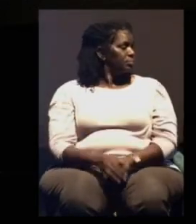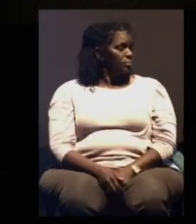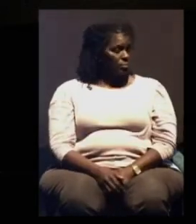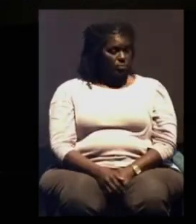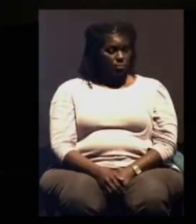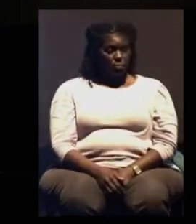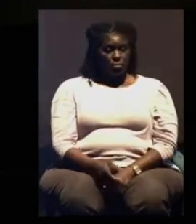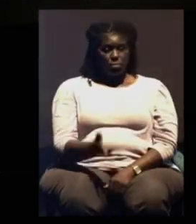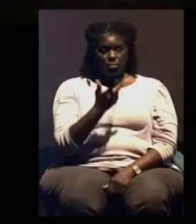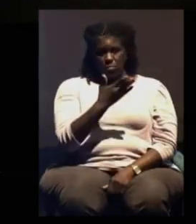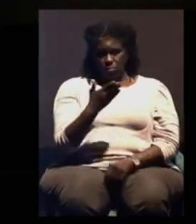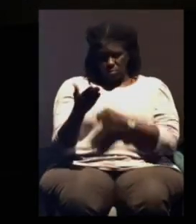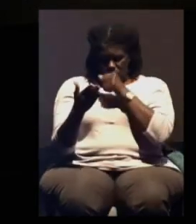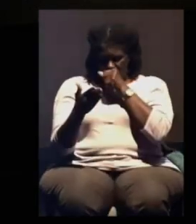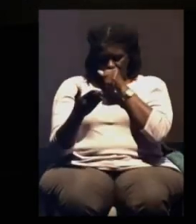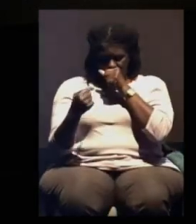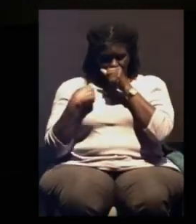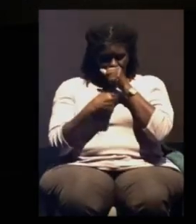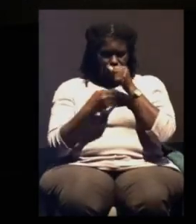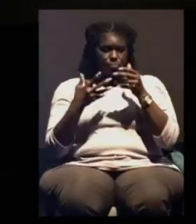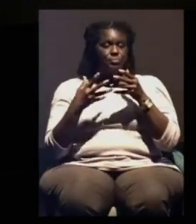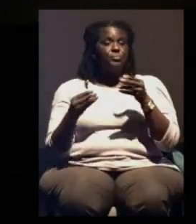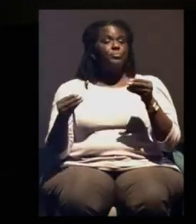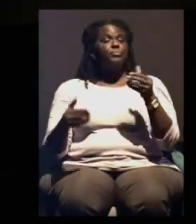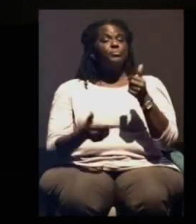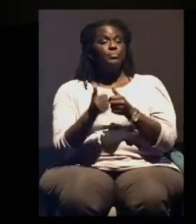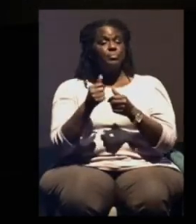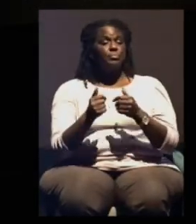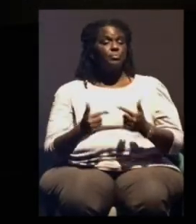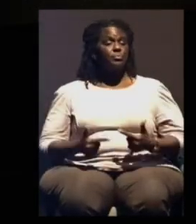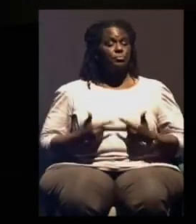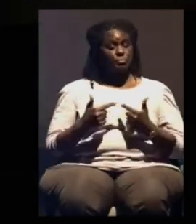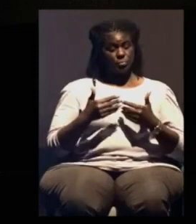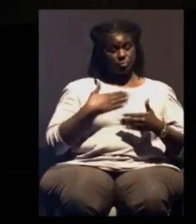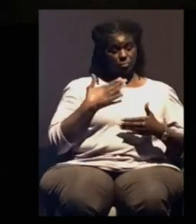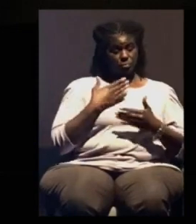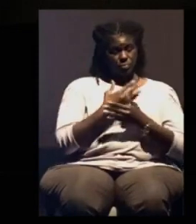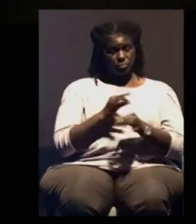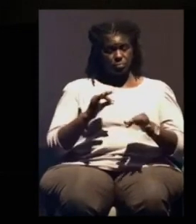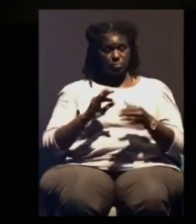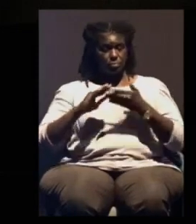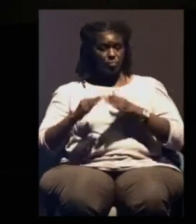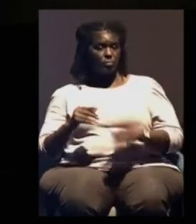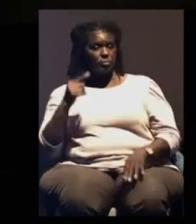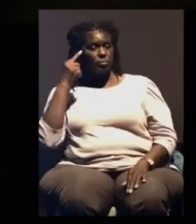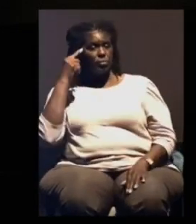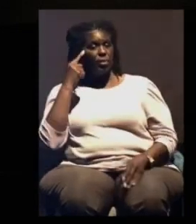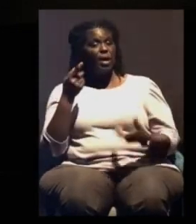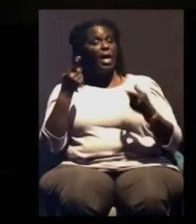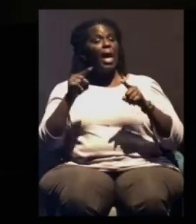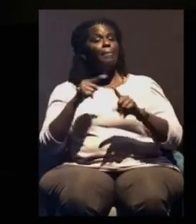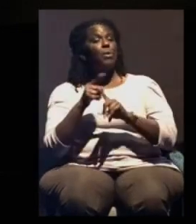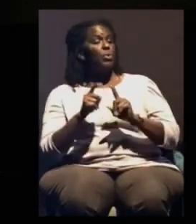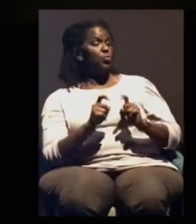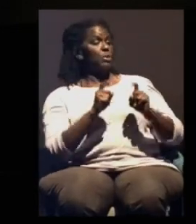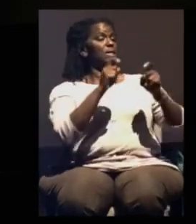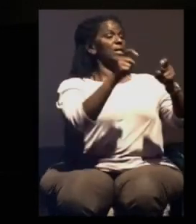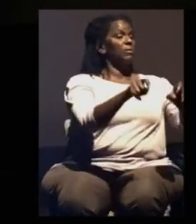that the three things that we crave most in life, happiness, freedom, and peace of mind, all come when we give them to somebody